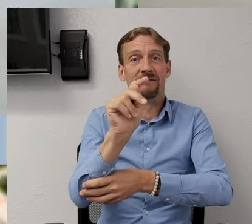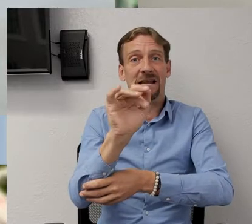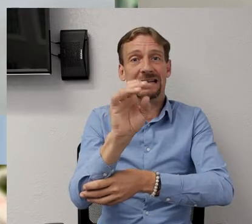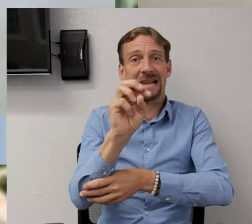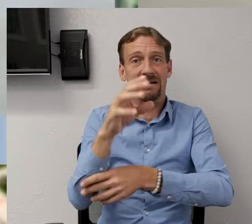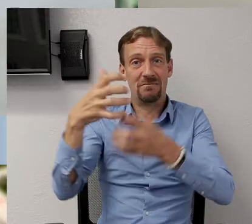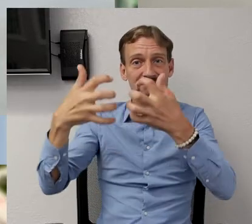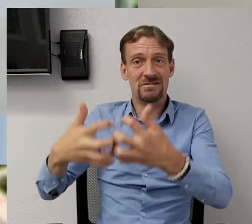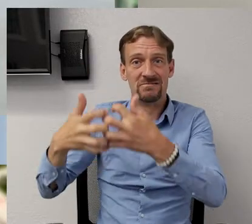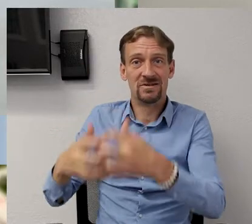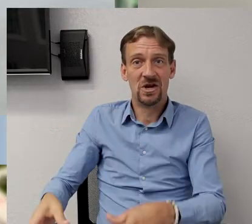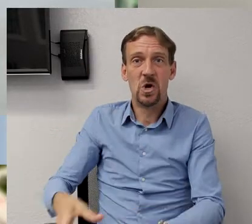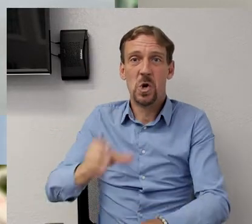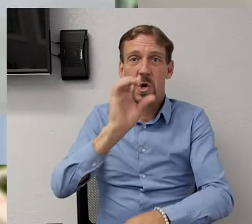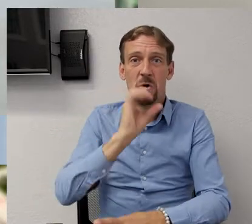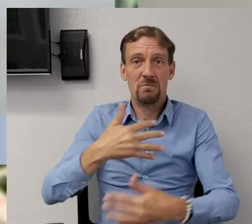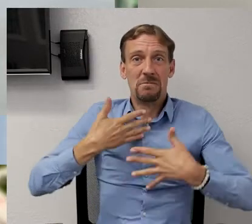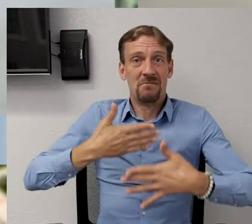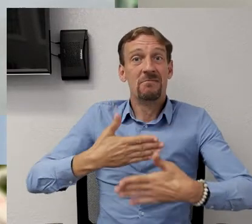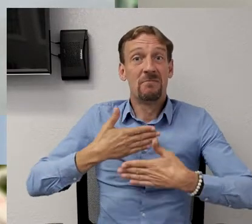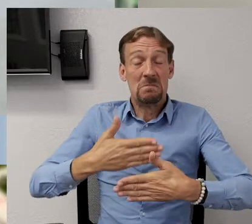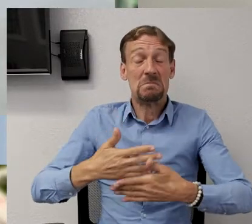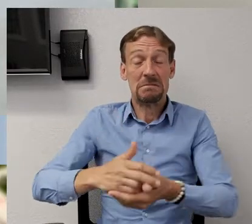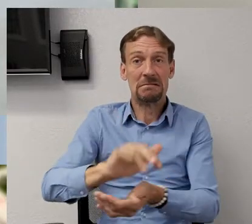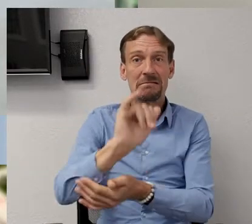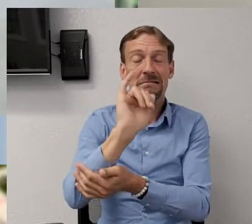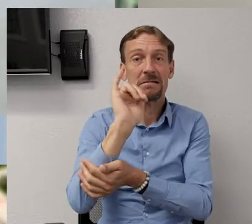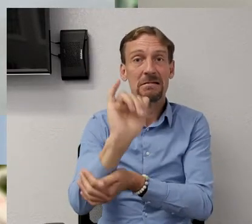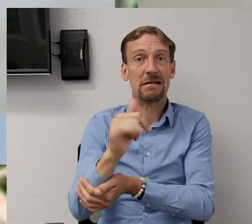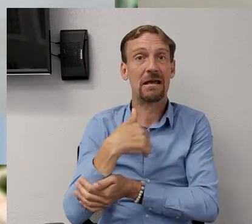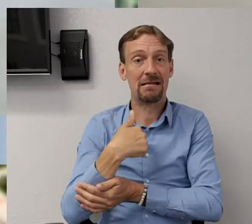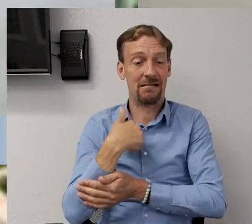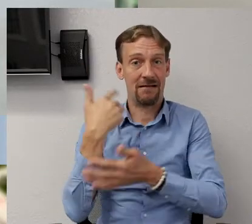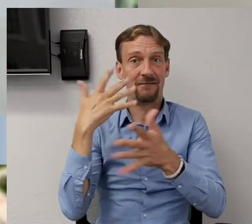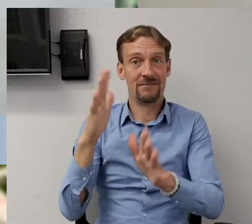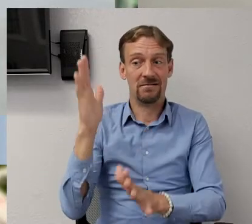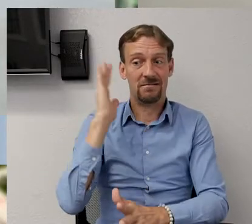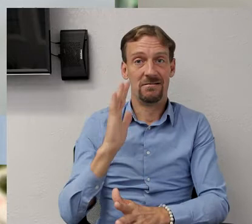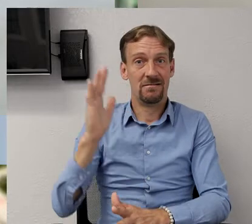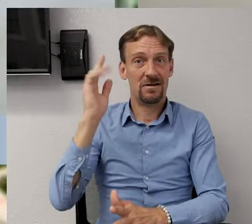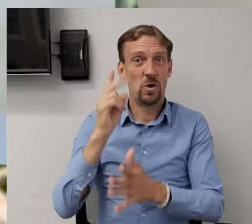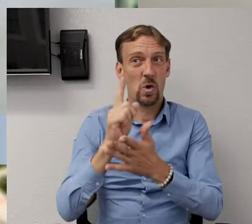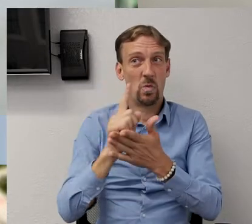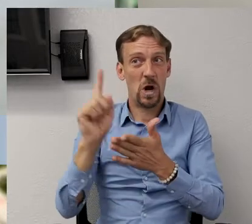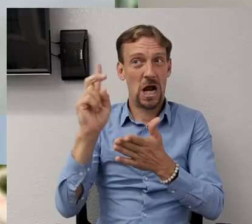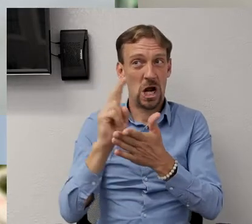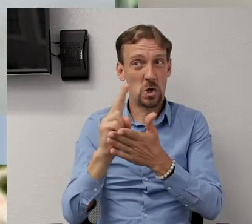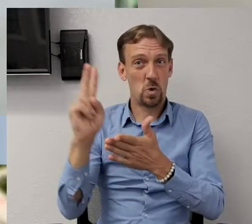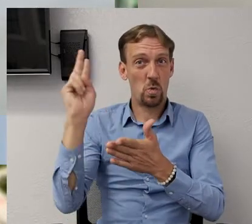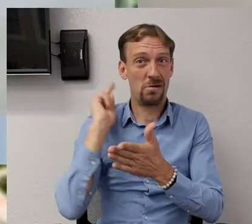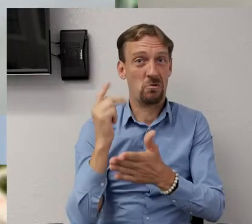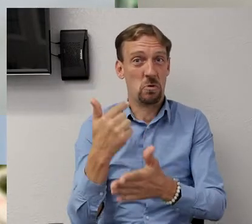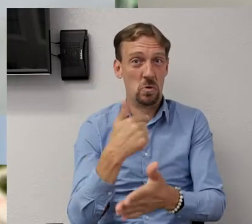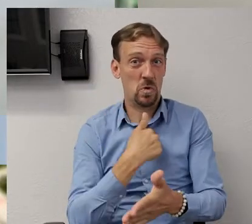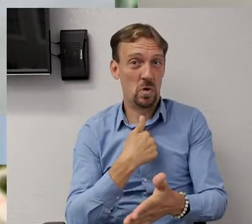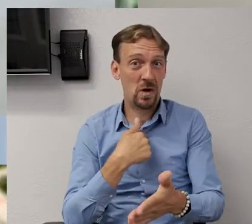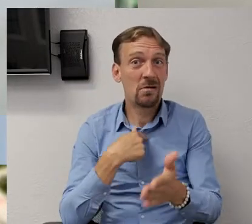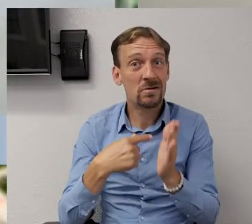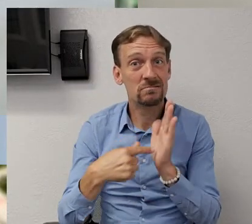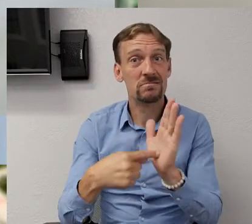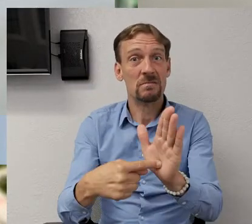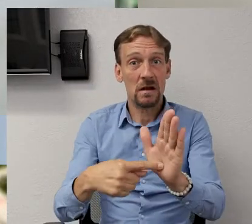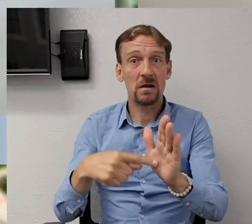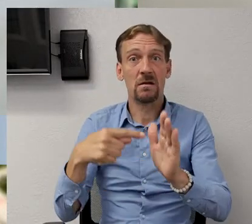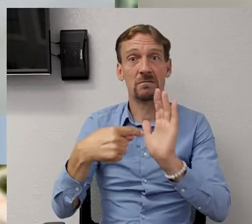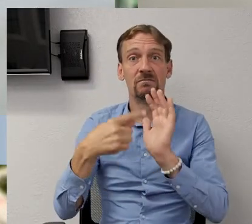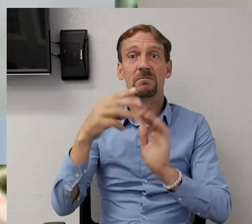think I'd shared with you in the past that just maybe a week and a half or so ago, the model was